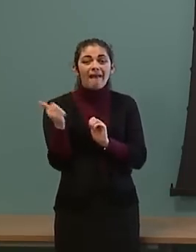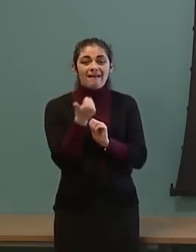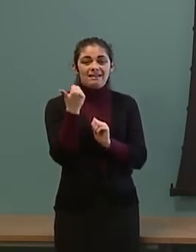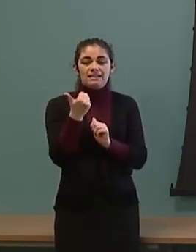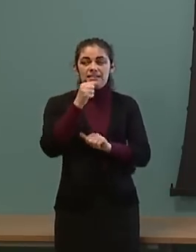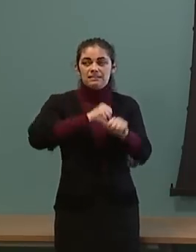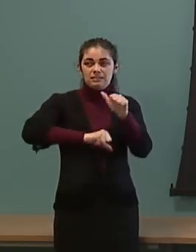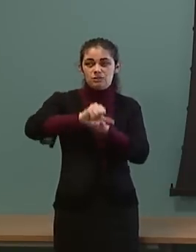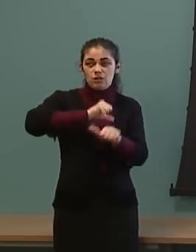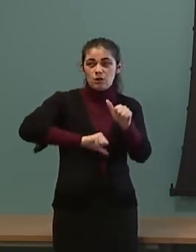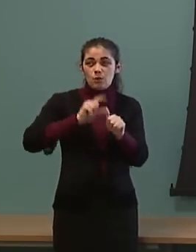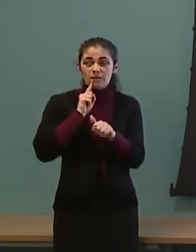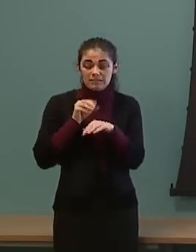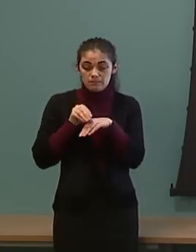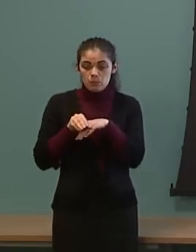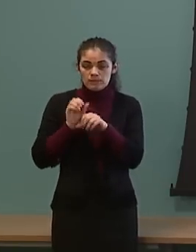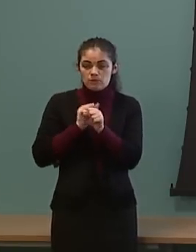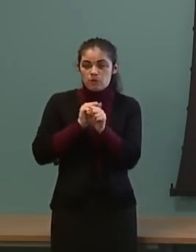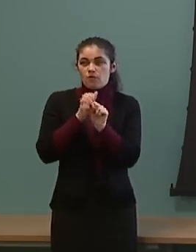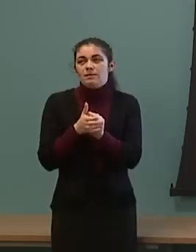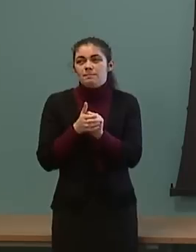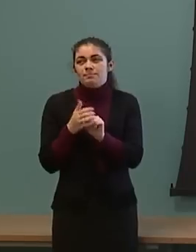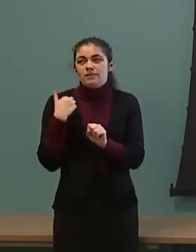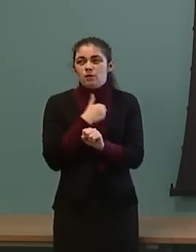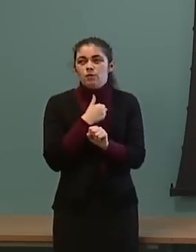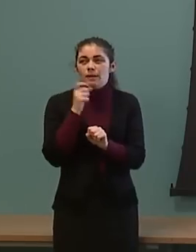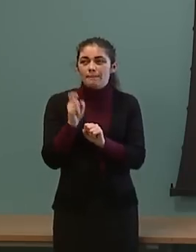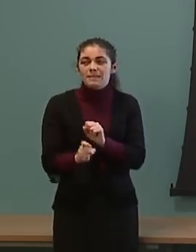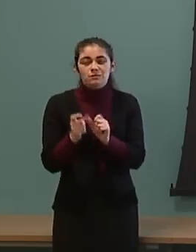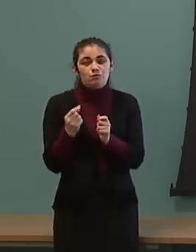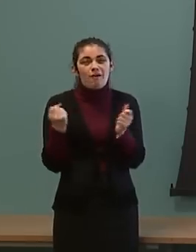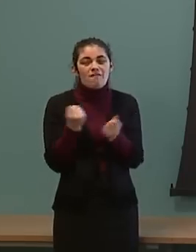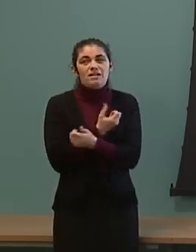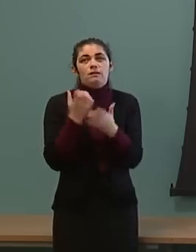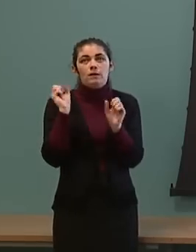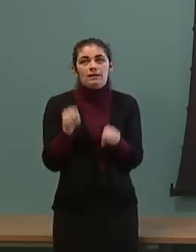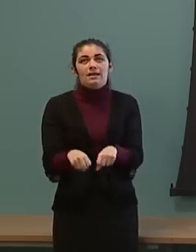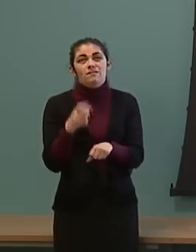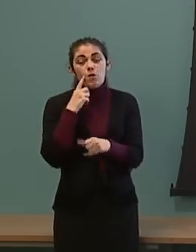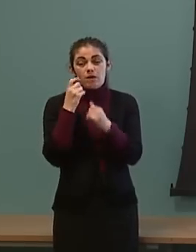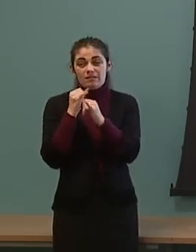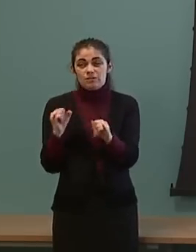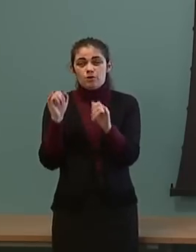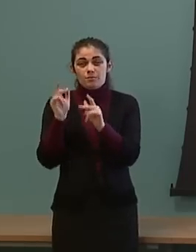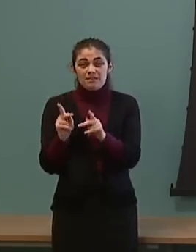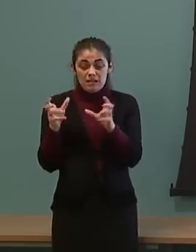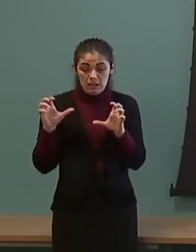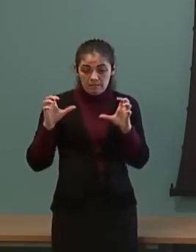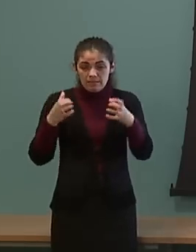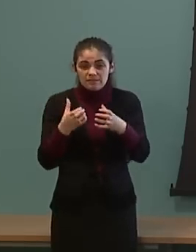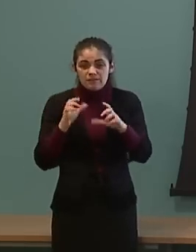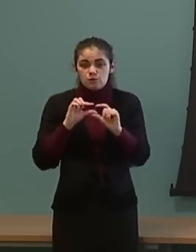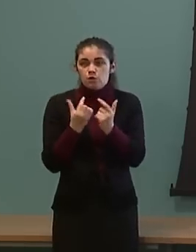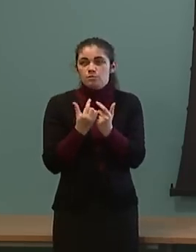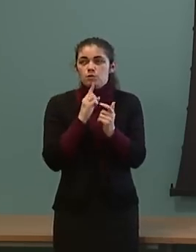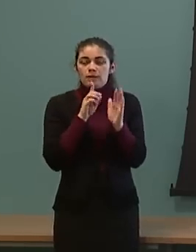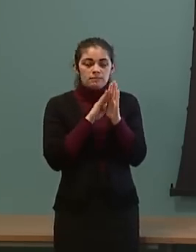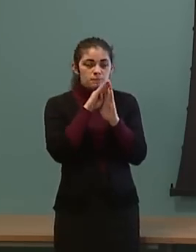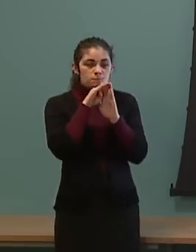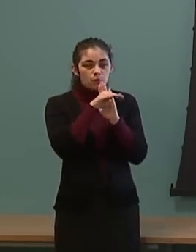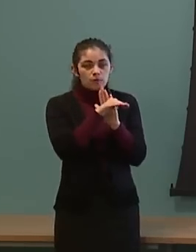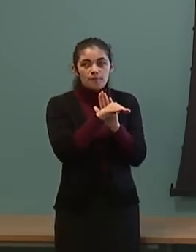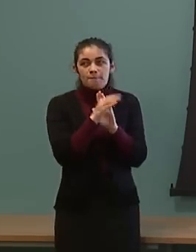is a potential exposure to this infection. So we've all got to do everything we're being asked to do as individuals and collectively as a community to flatten this